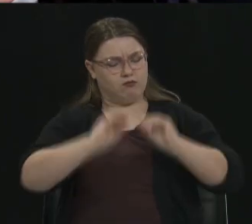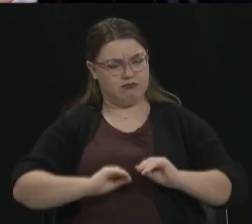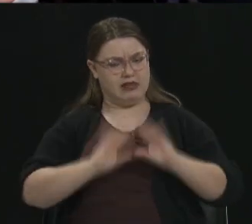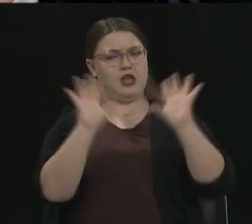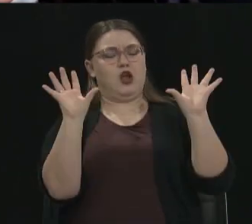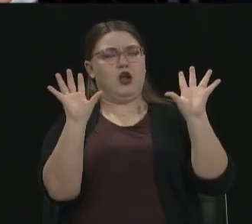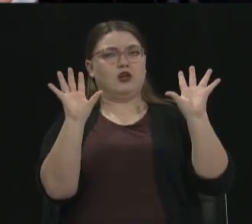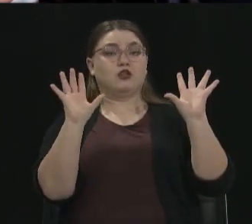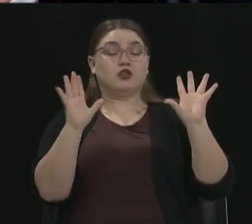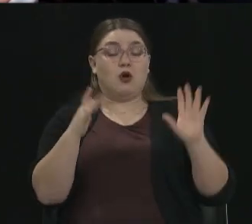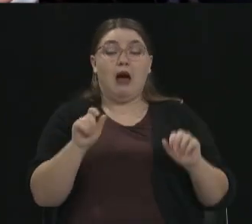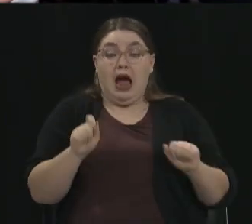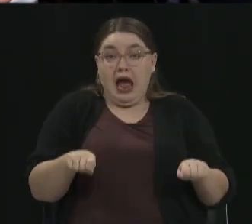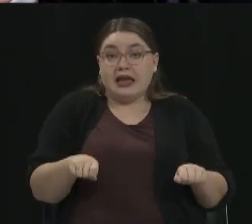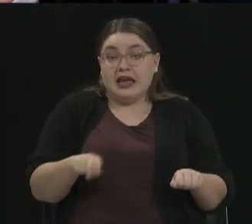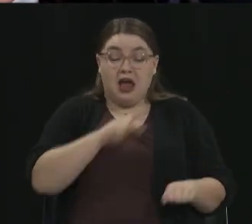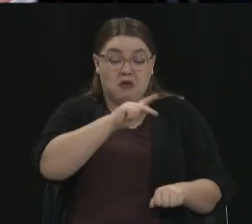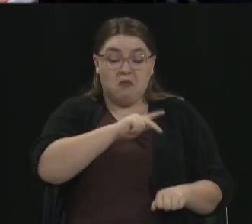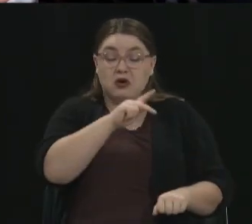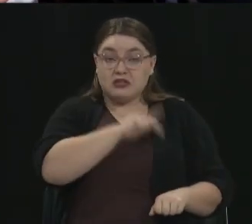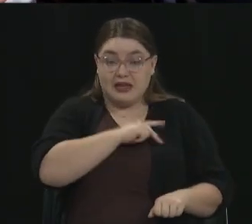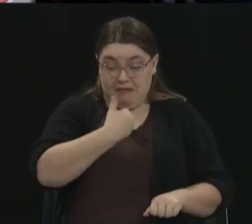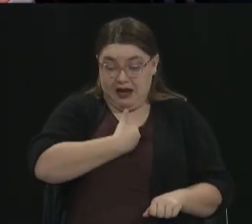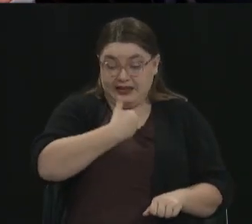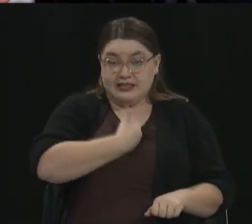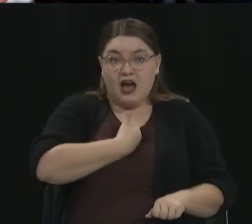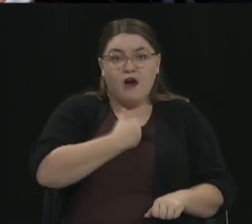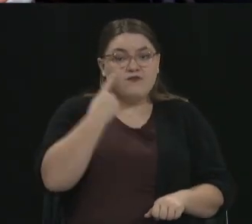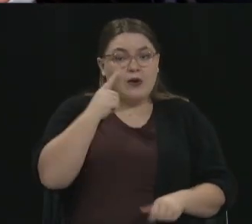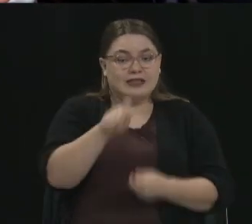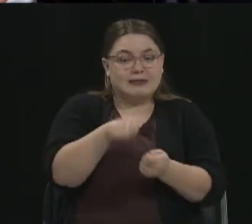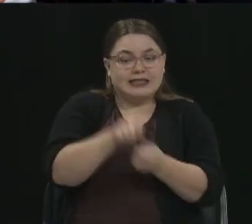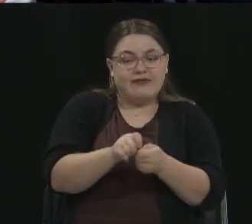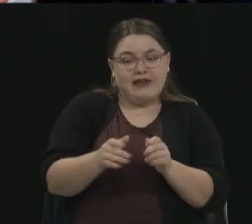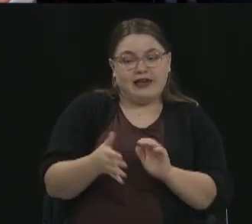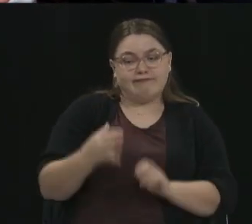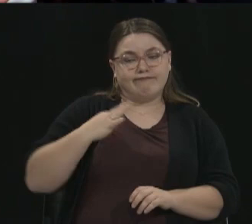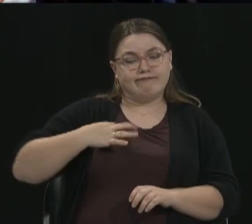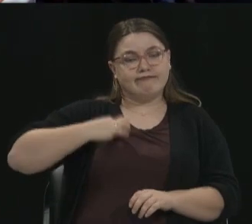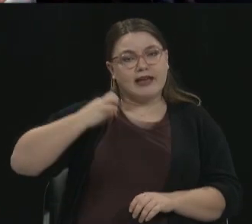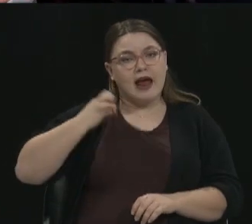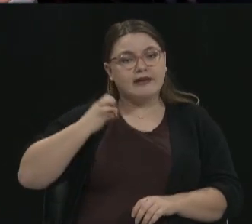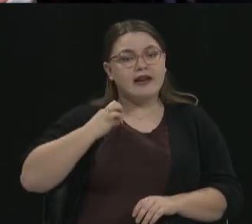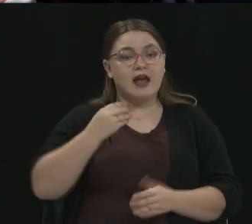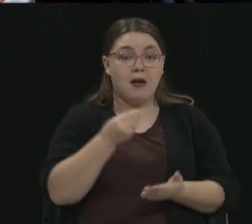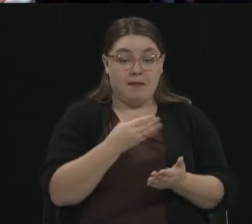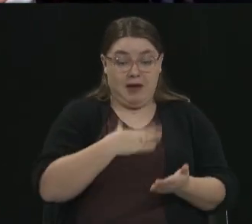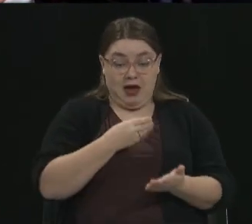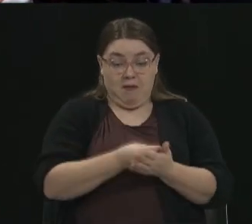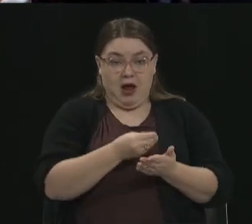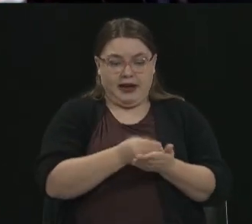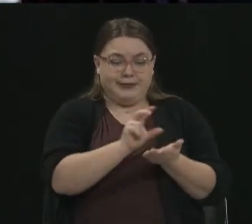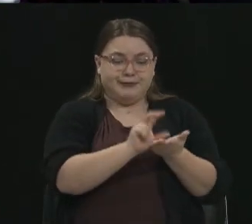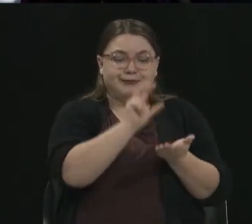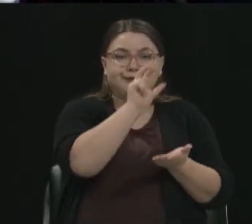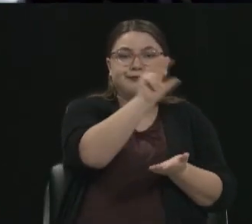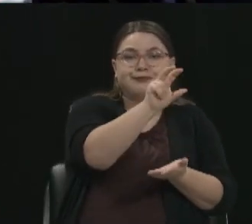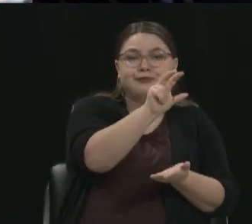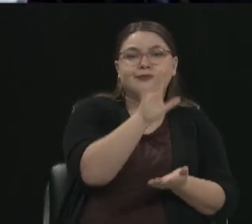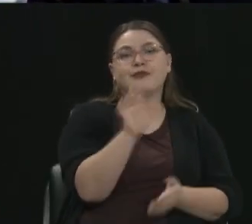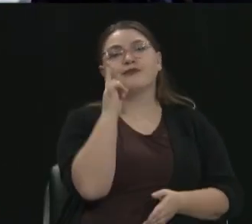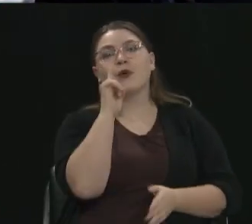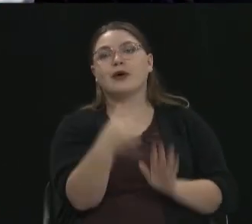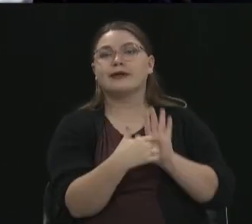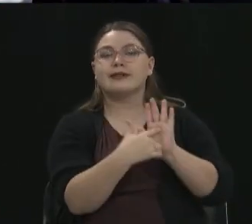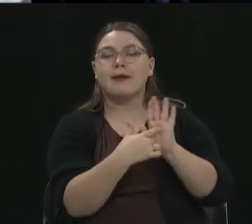a personal donation to a candidate, but that money would be trackable. In other words, my $25